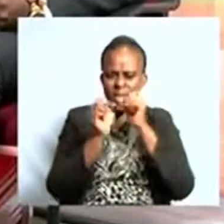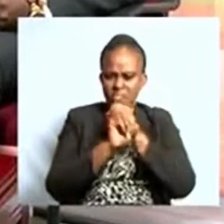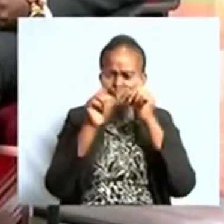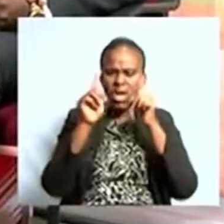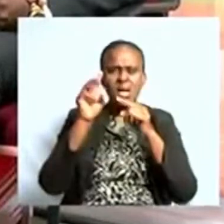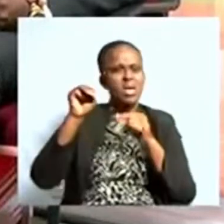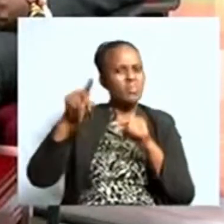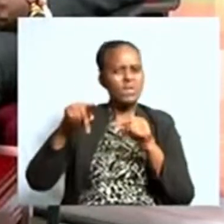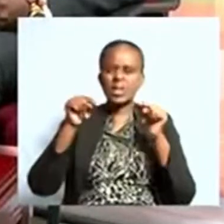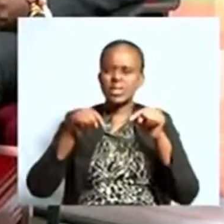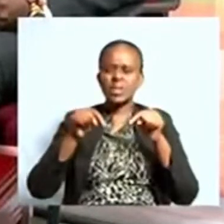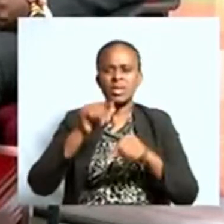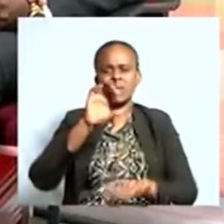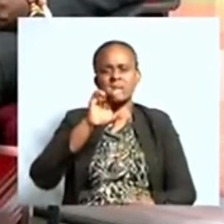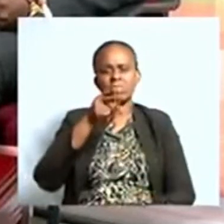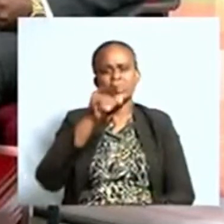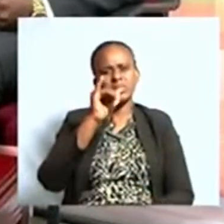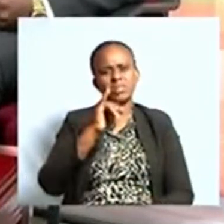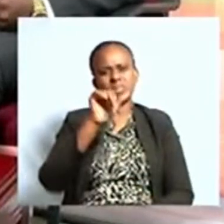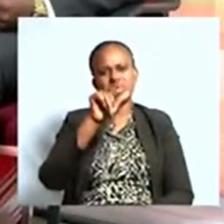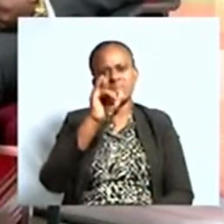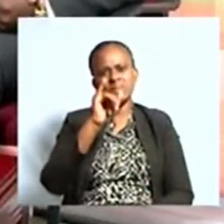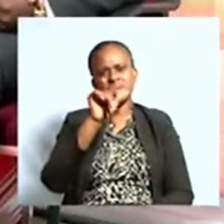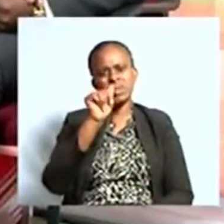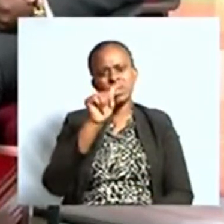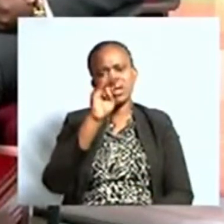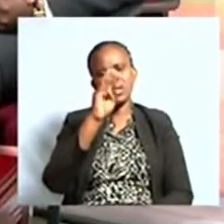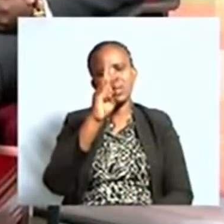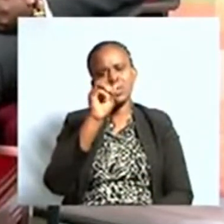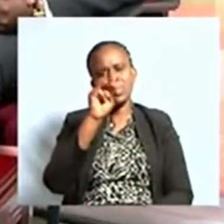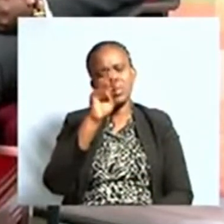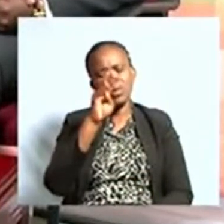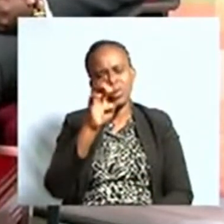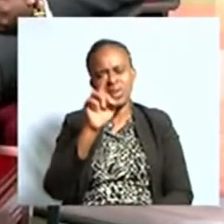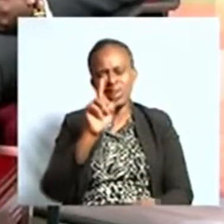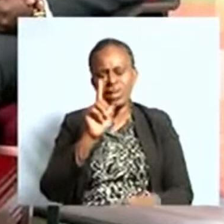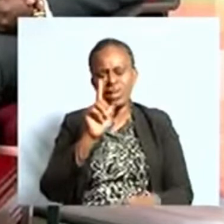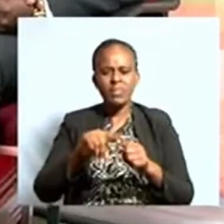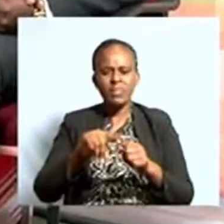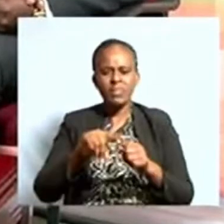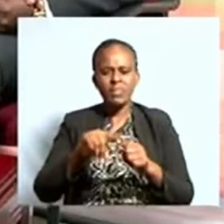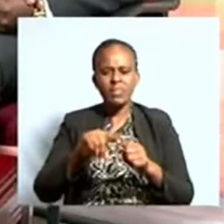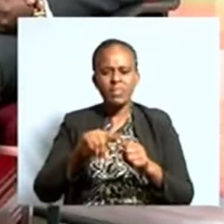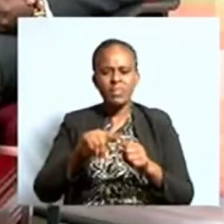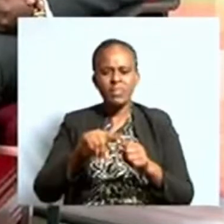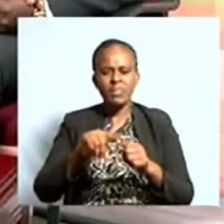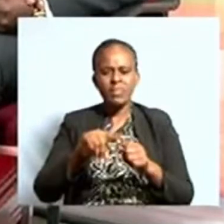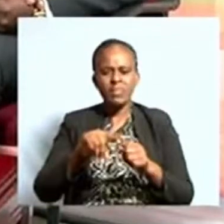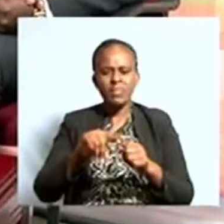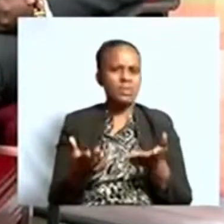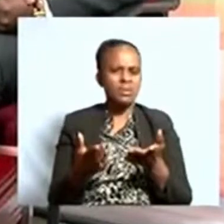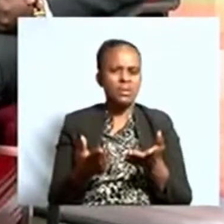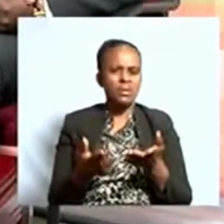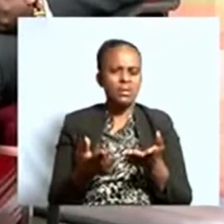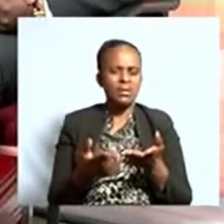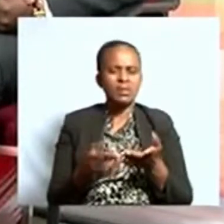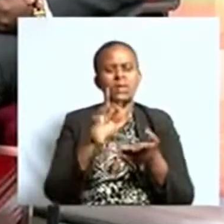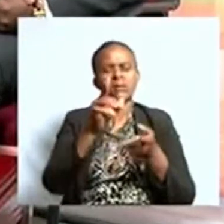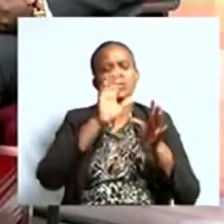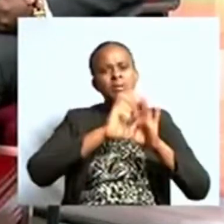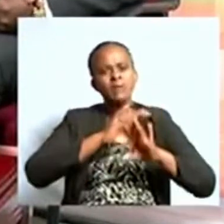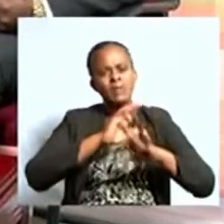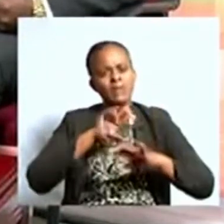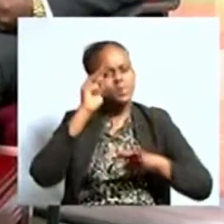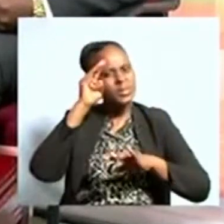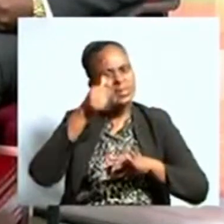in Silabombo is the Minister of Man, but he has never done anything. Hello, Mr. Monga. Mr. Monga. As a